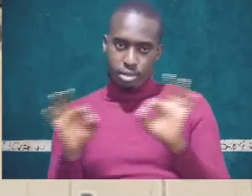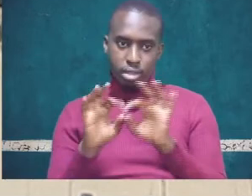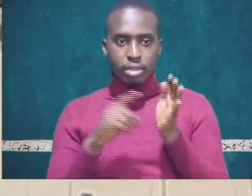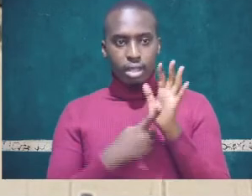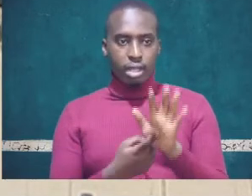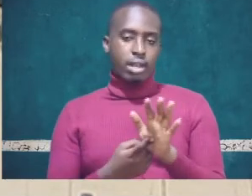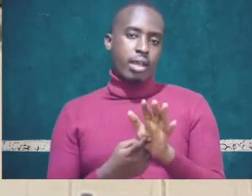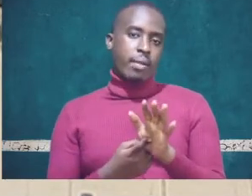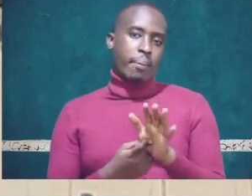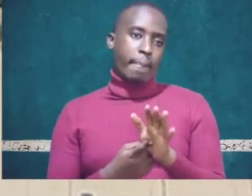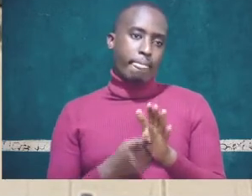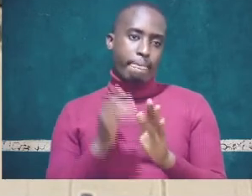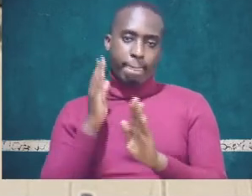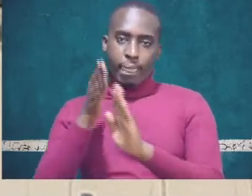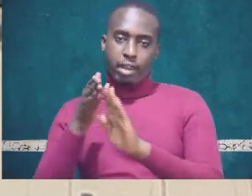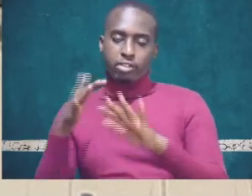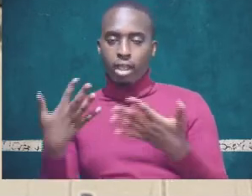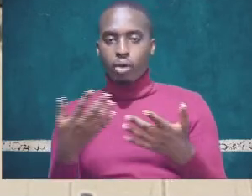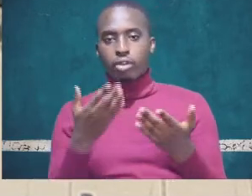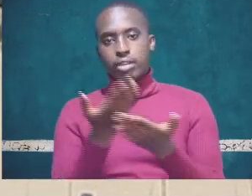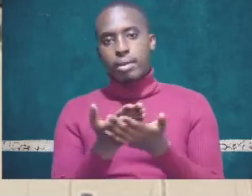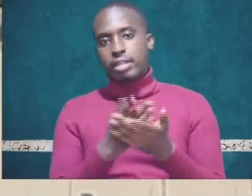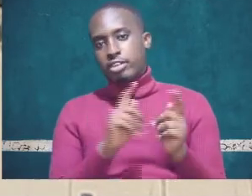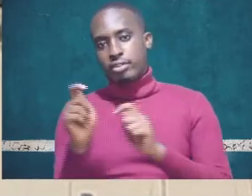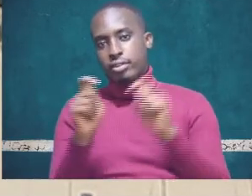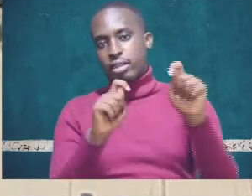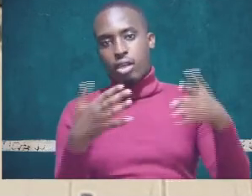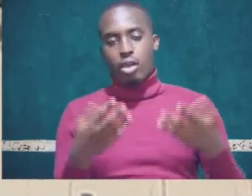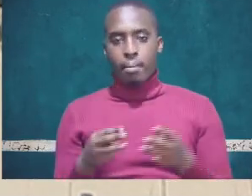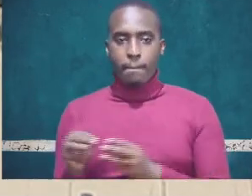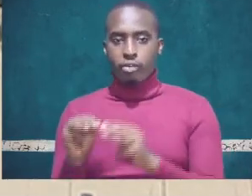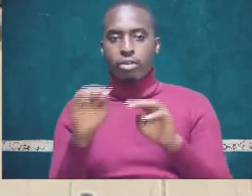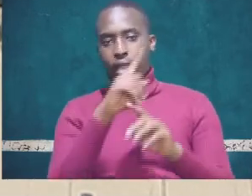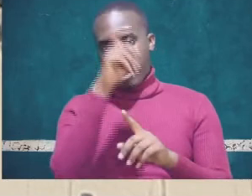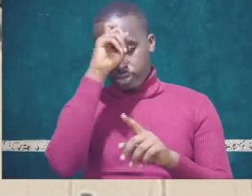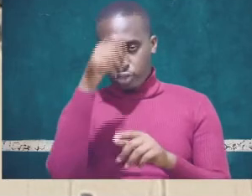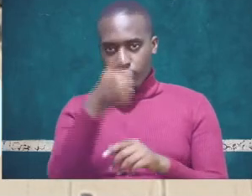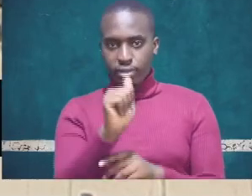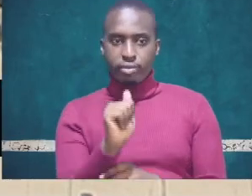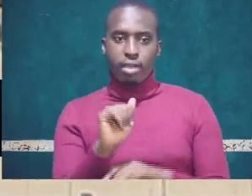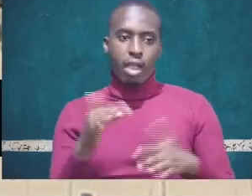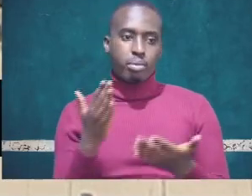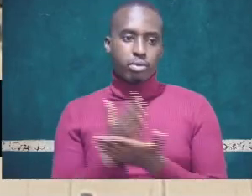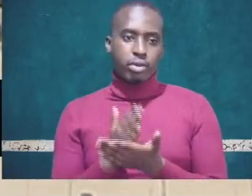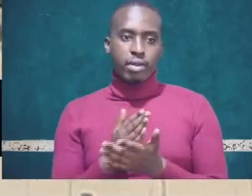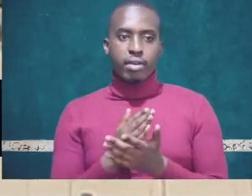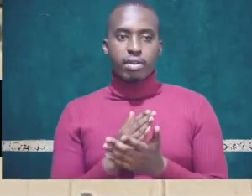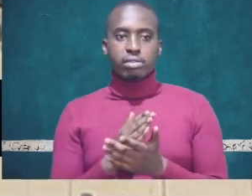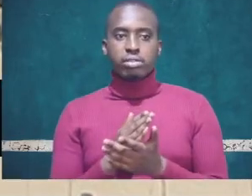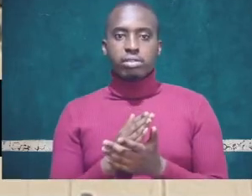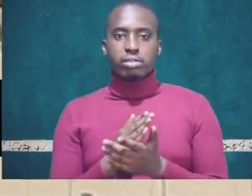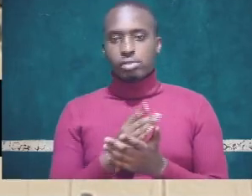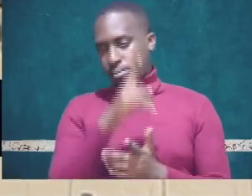direction, how the demand is shifting or how it is moving. Now ask yourself, what could be factors? You may ask the